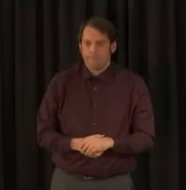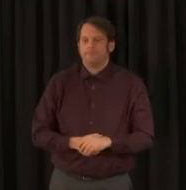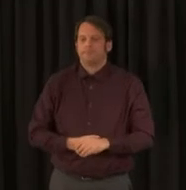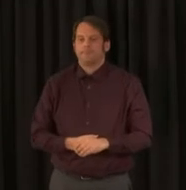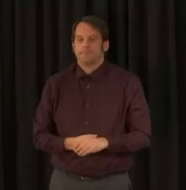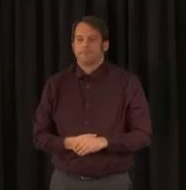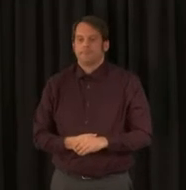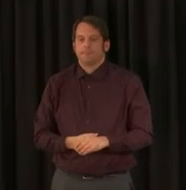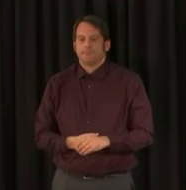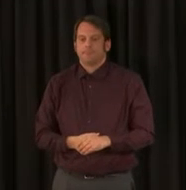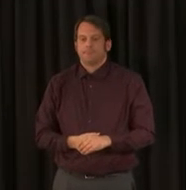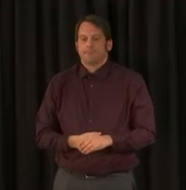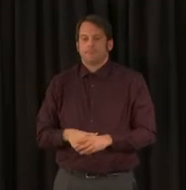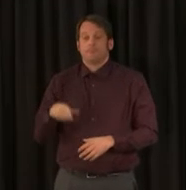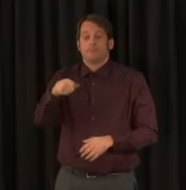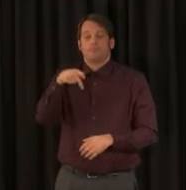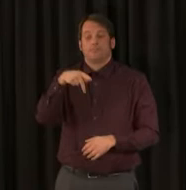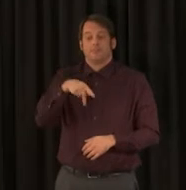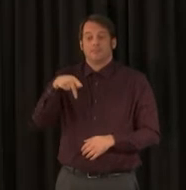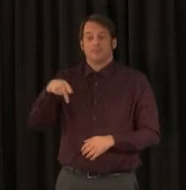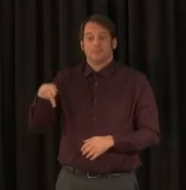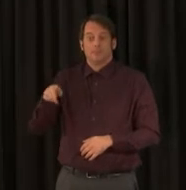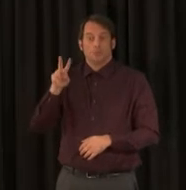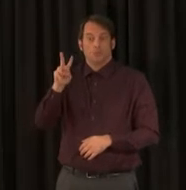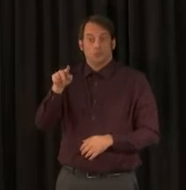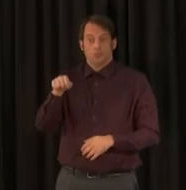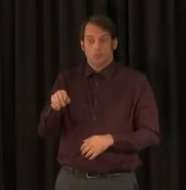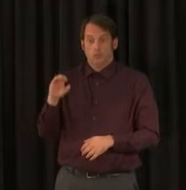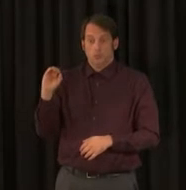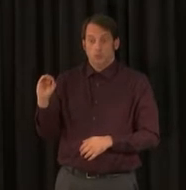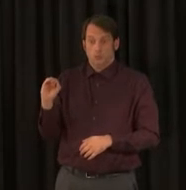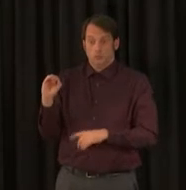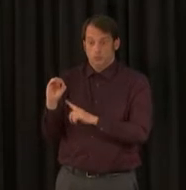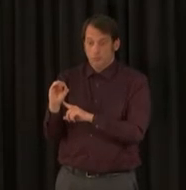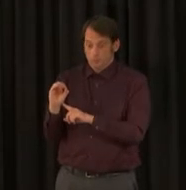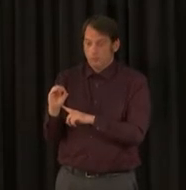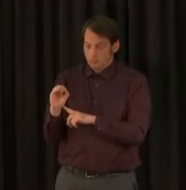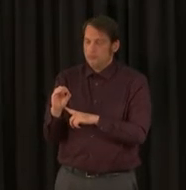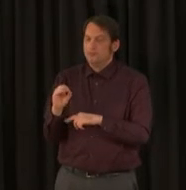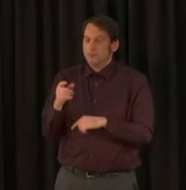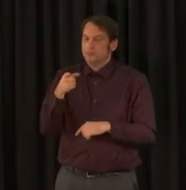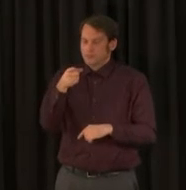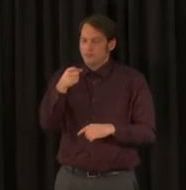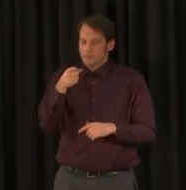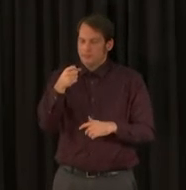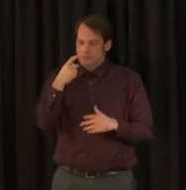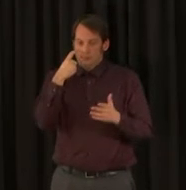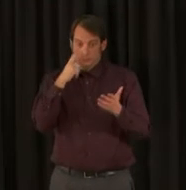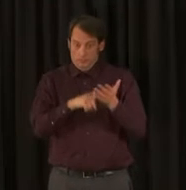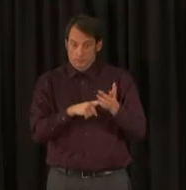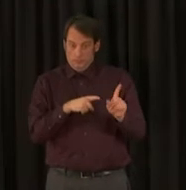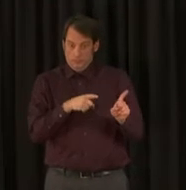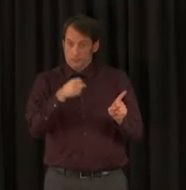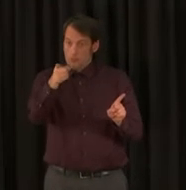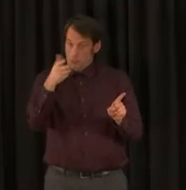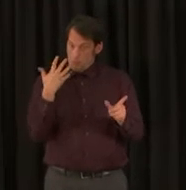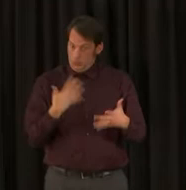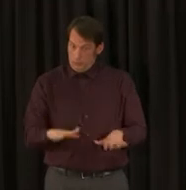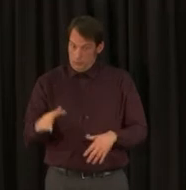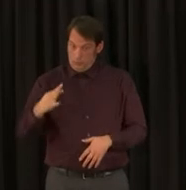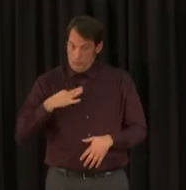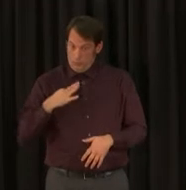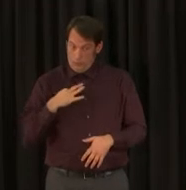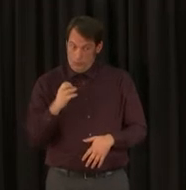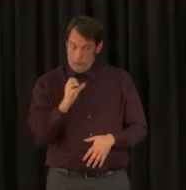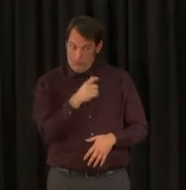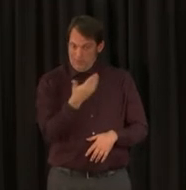for PPP 2.0, you must have used, if you applied for the PPP